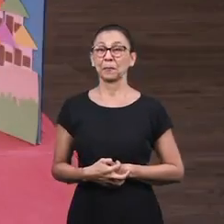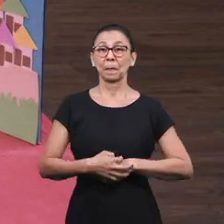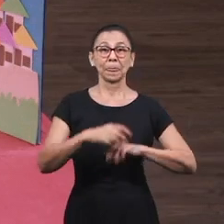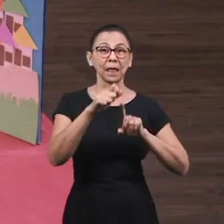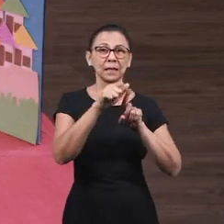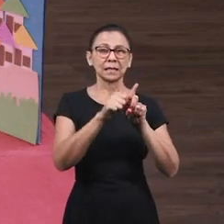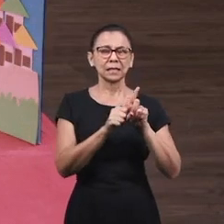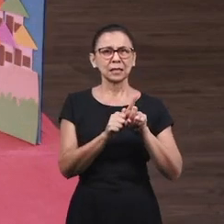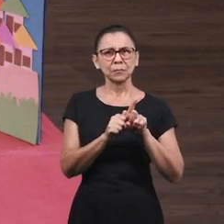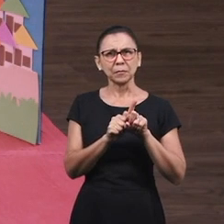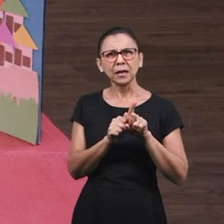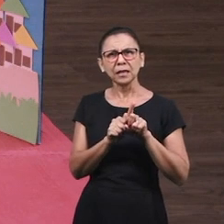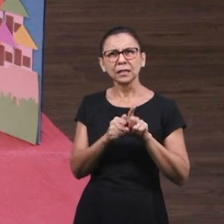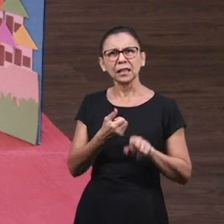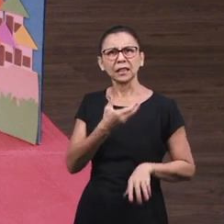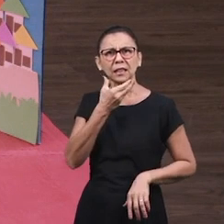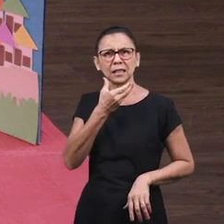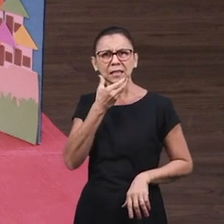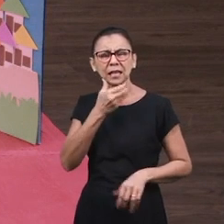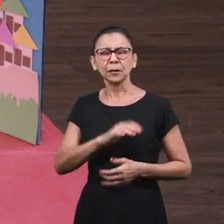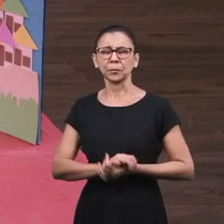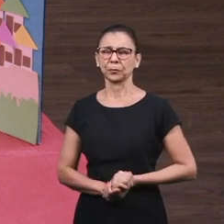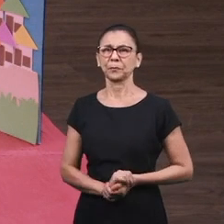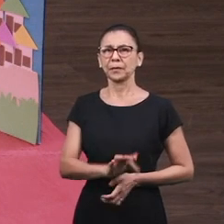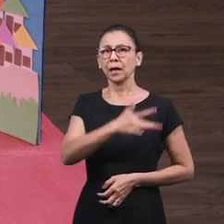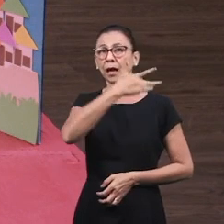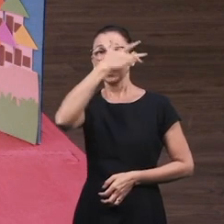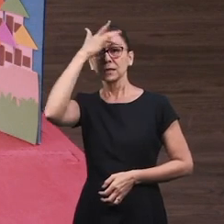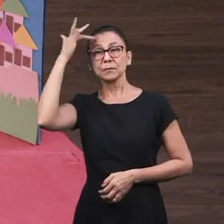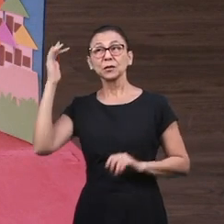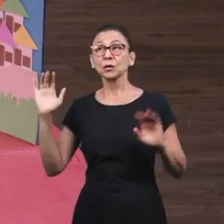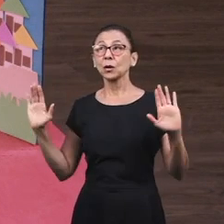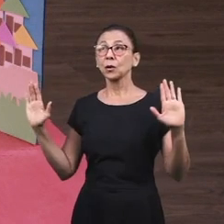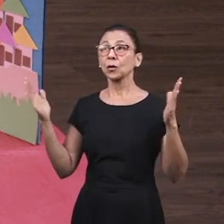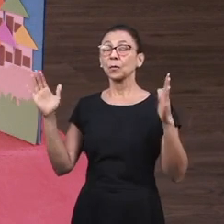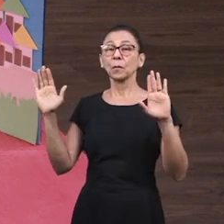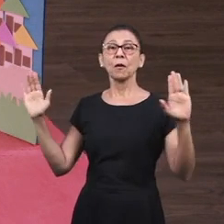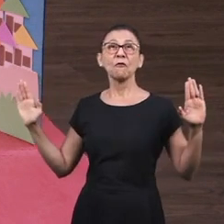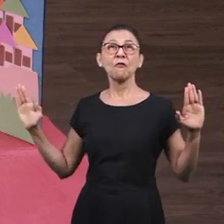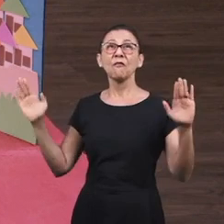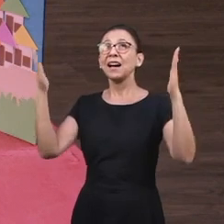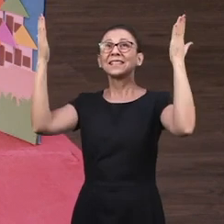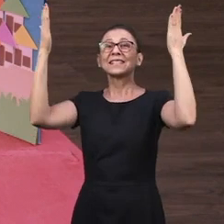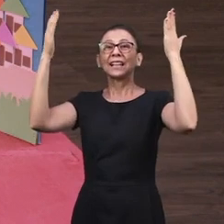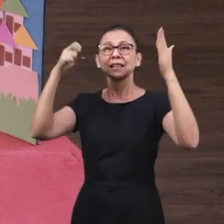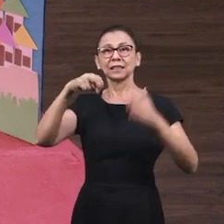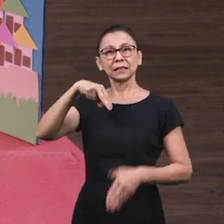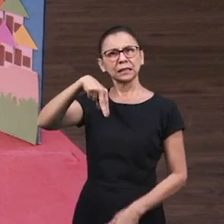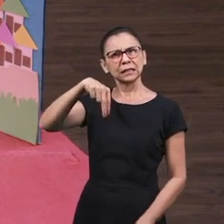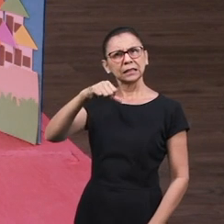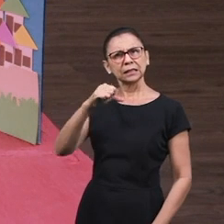In the month of December, people are celebrating a holiday called Christmas.